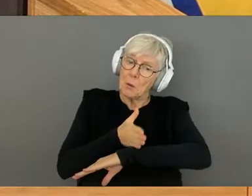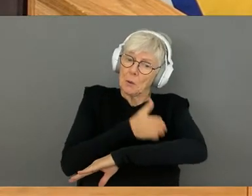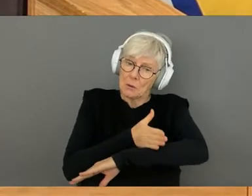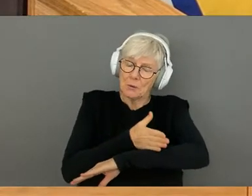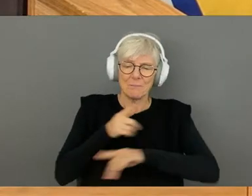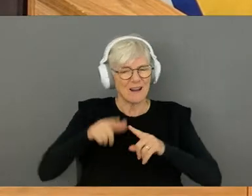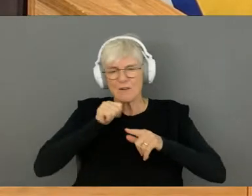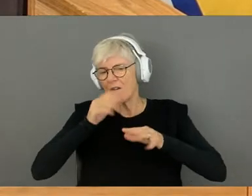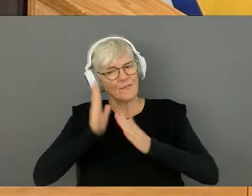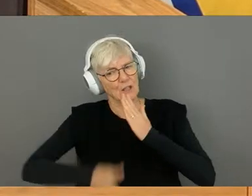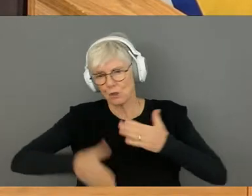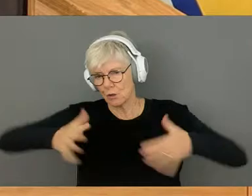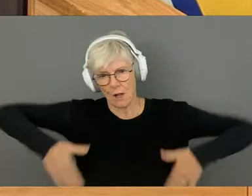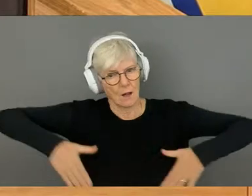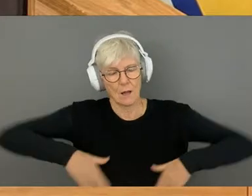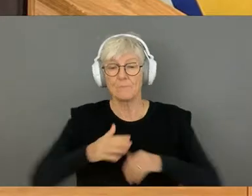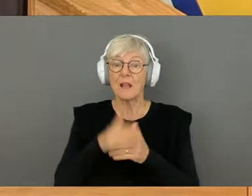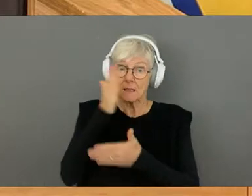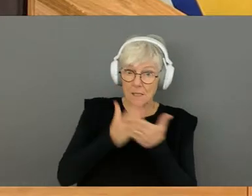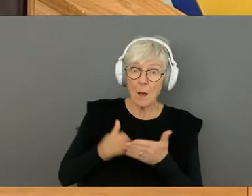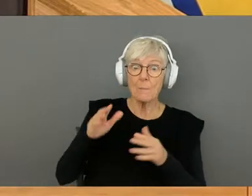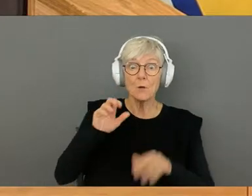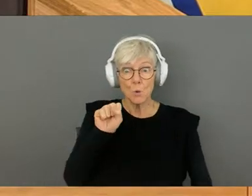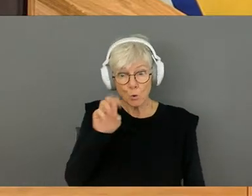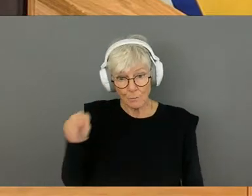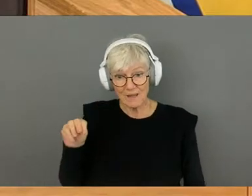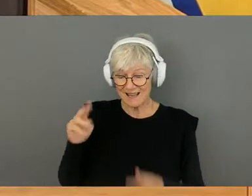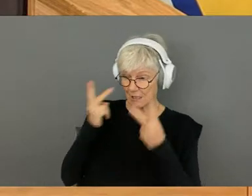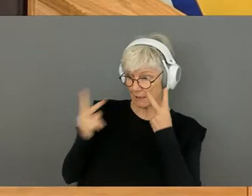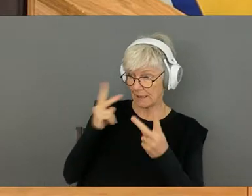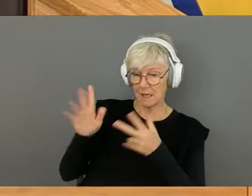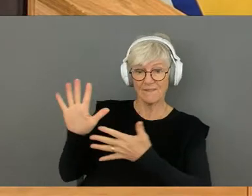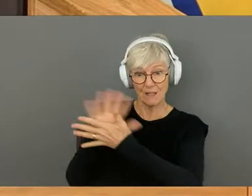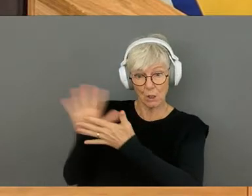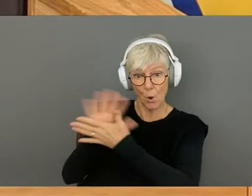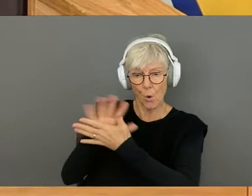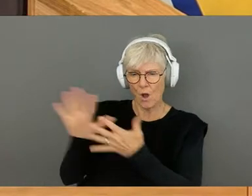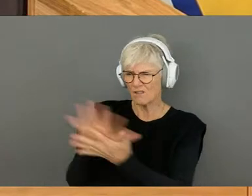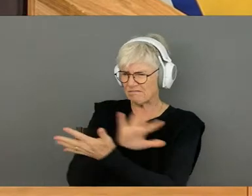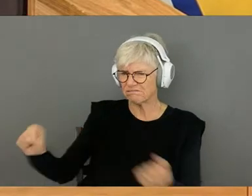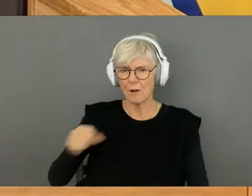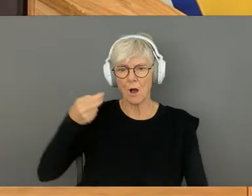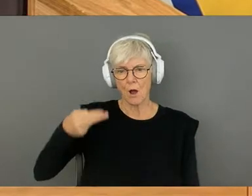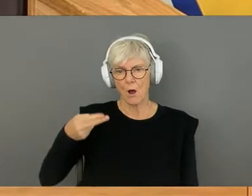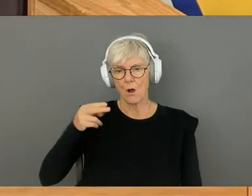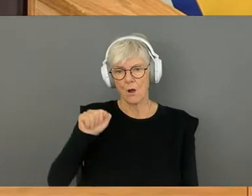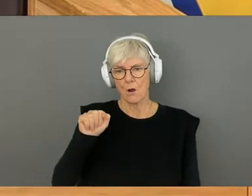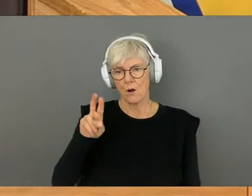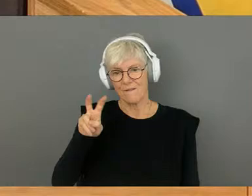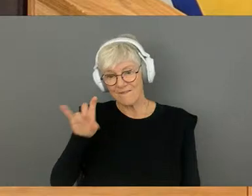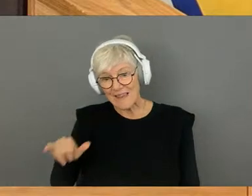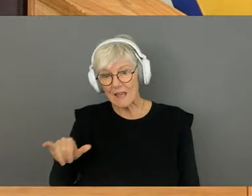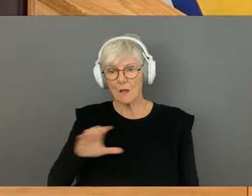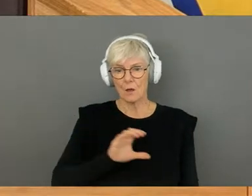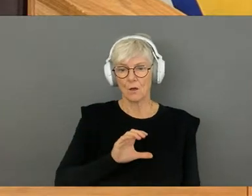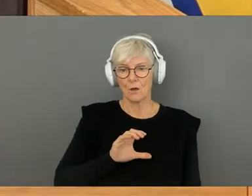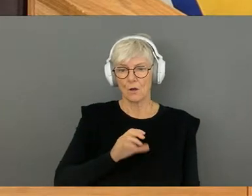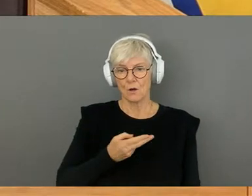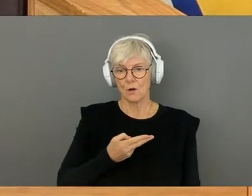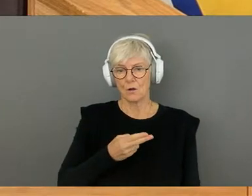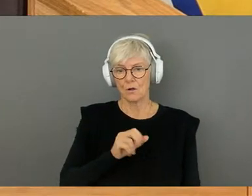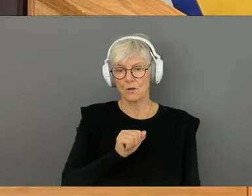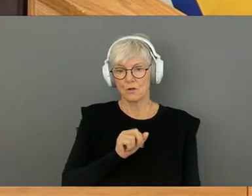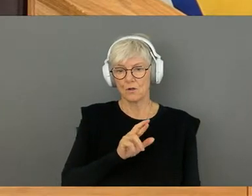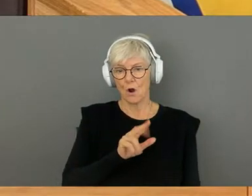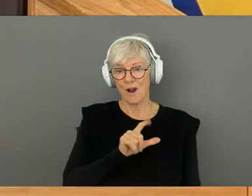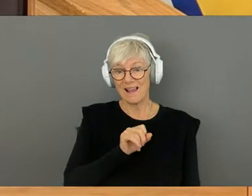Some of the videos on social media show the destruction in areas around Harvey and farther down into Charlotte County. We have been